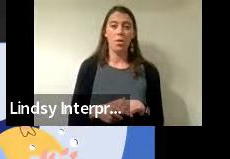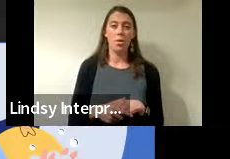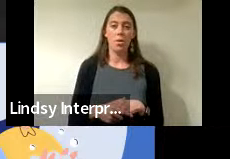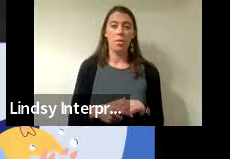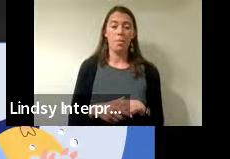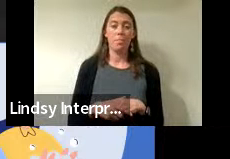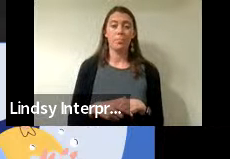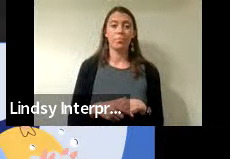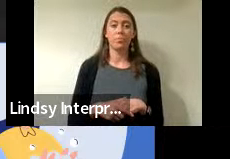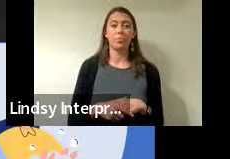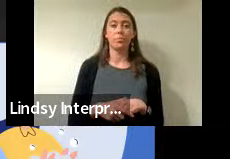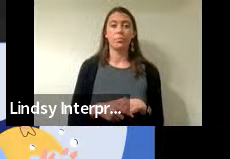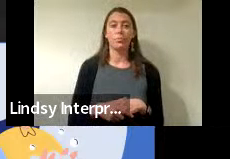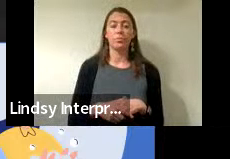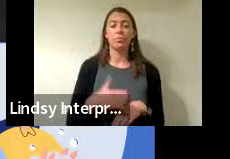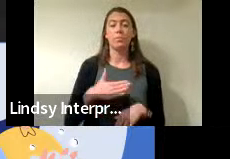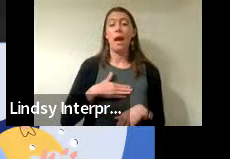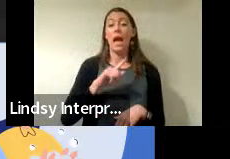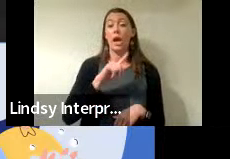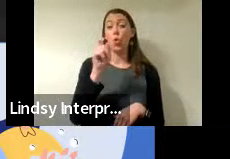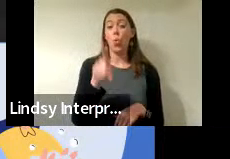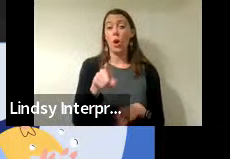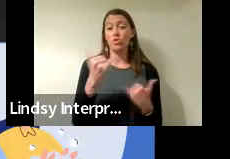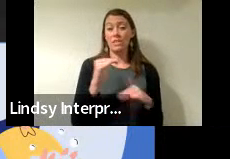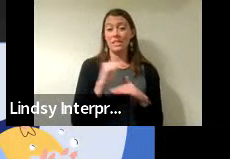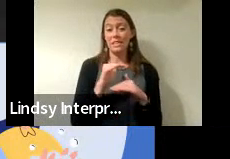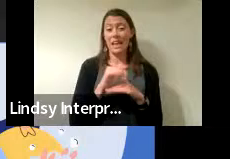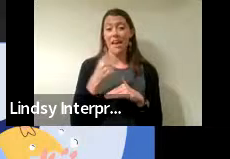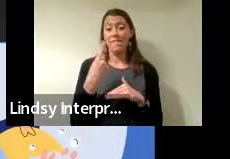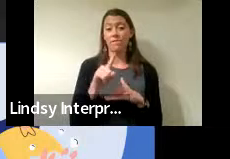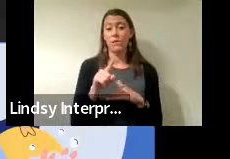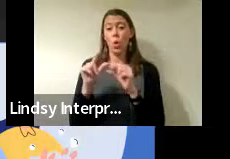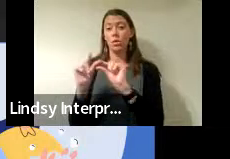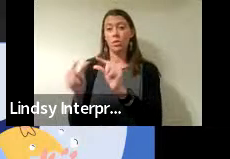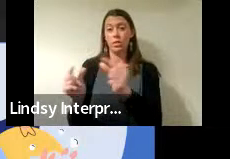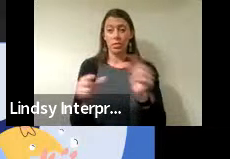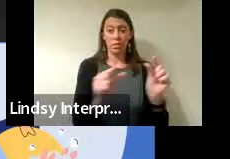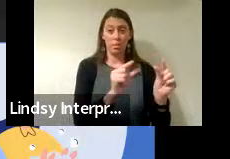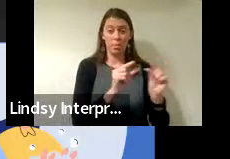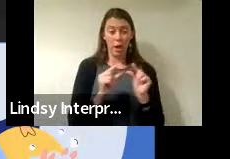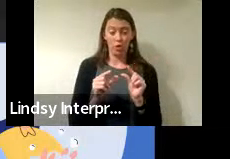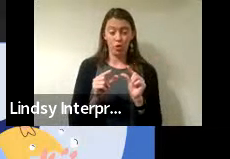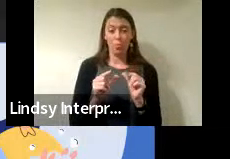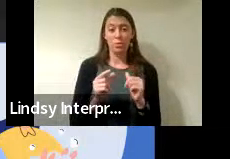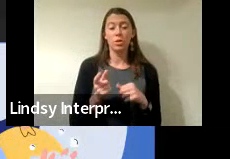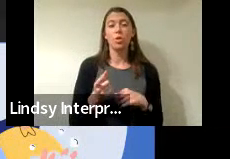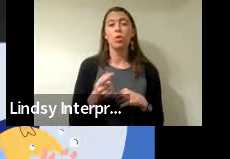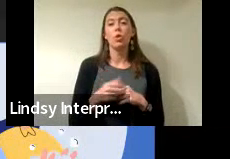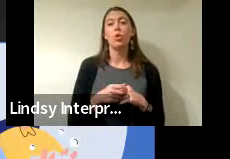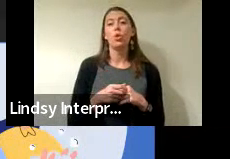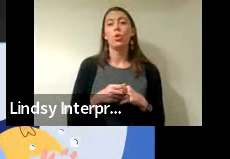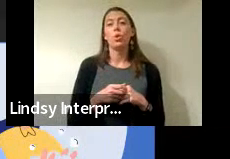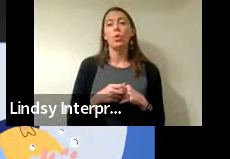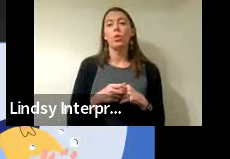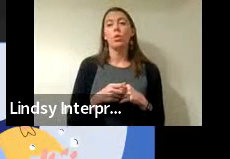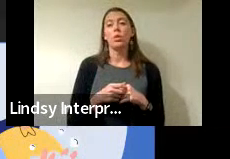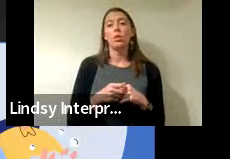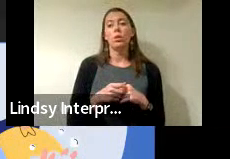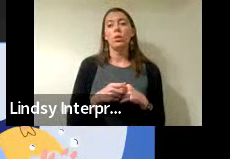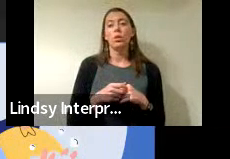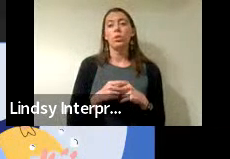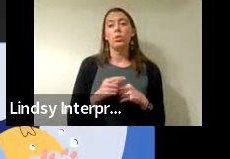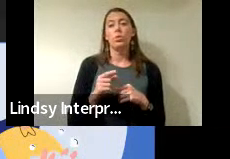would focus on, next slide, please, is really, we're entering into a whole new phase of the